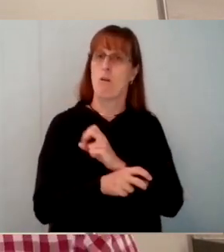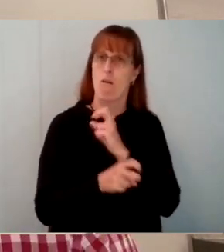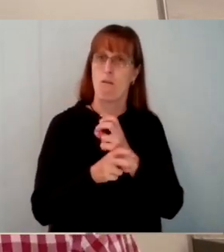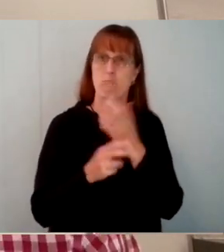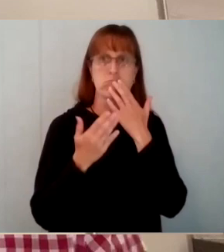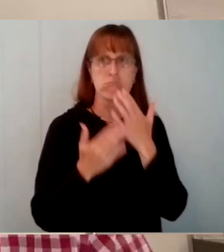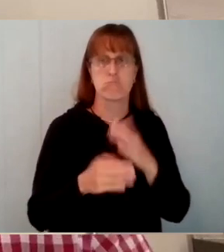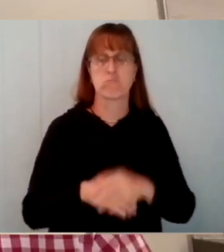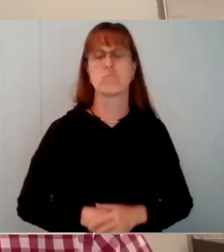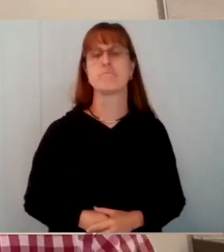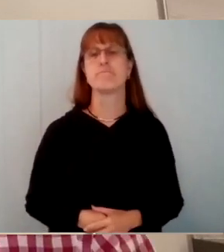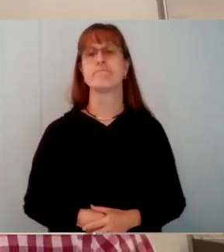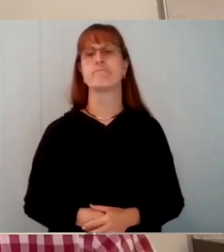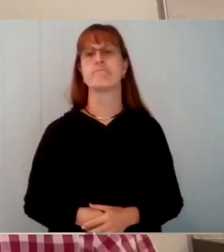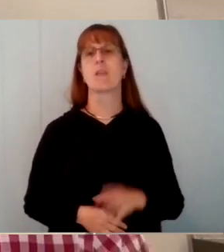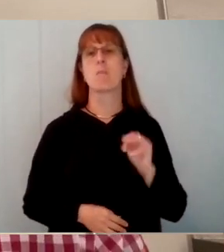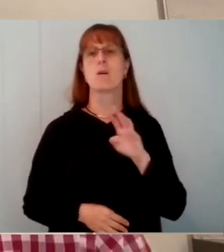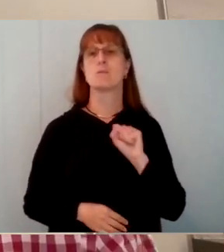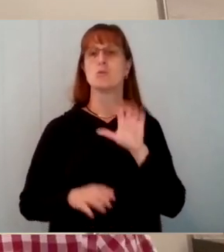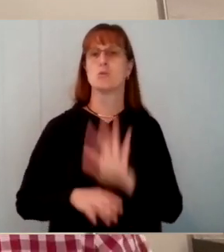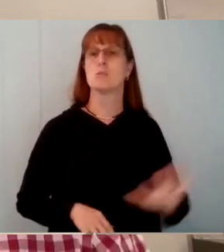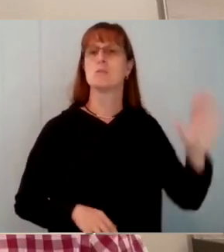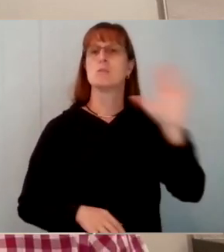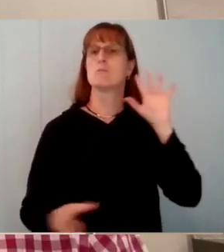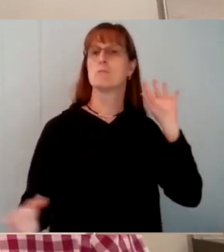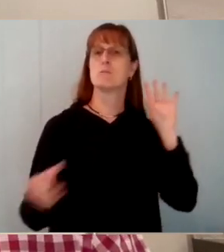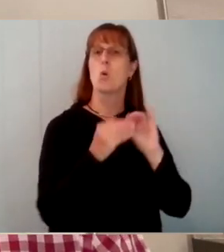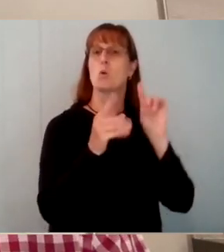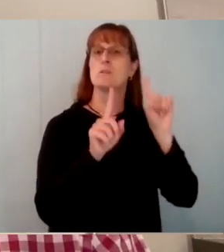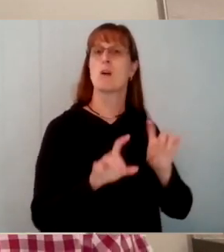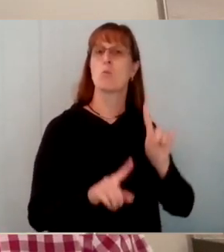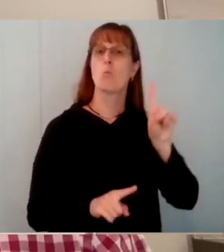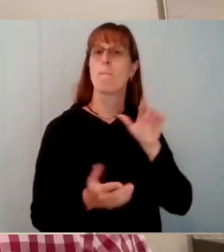that. Statewide,